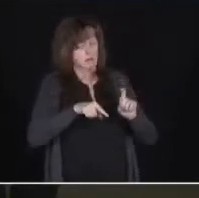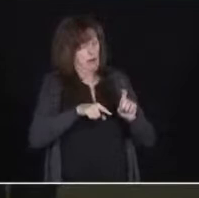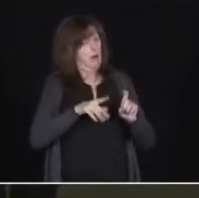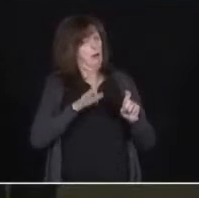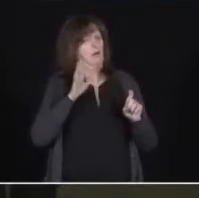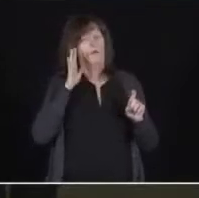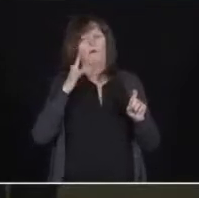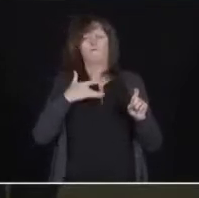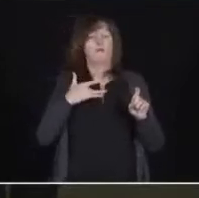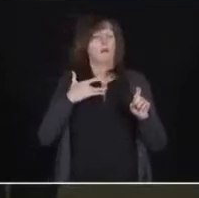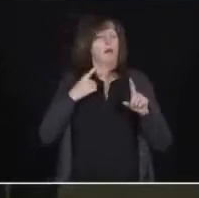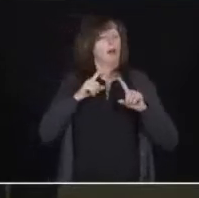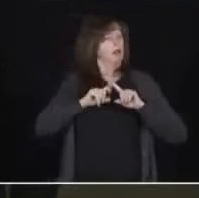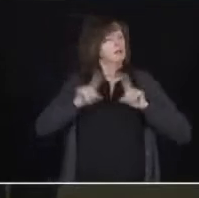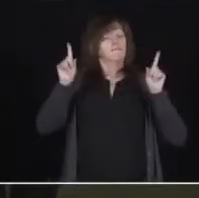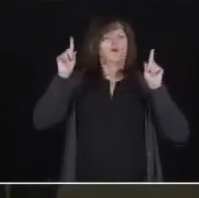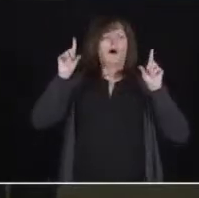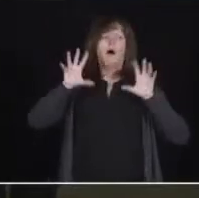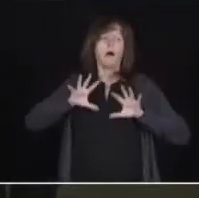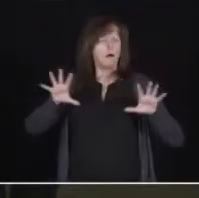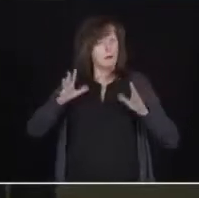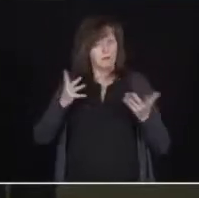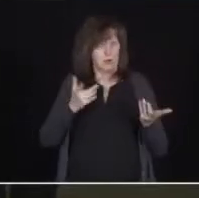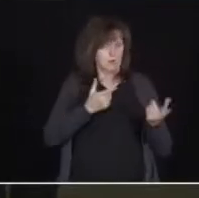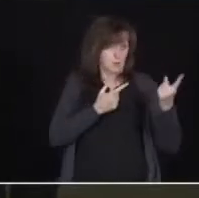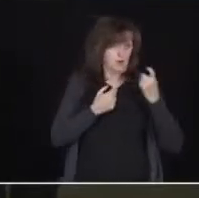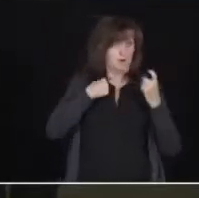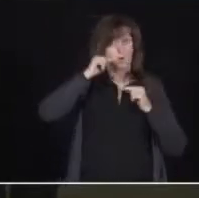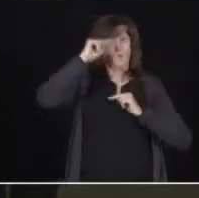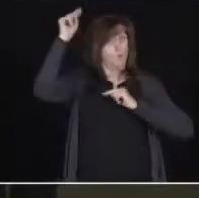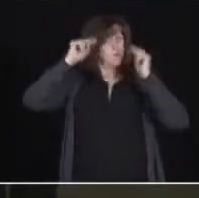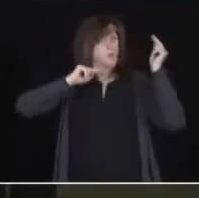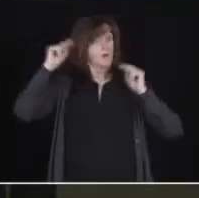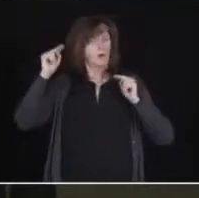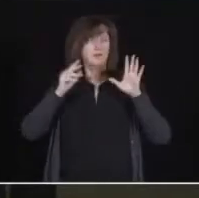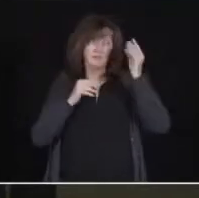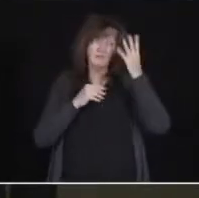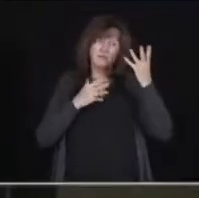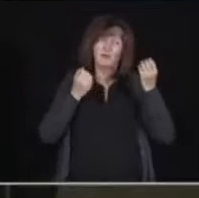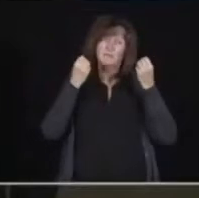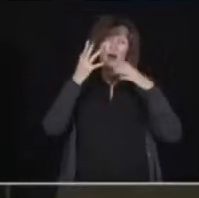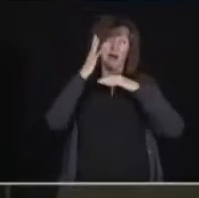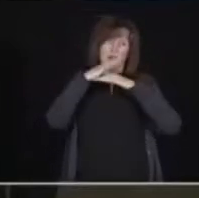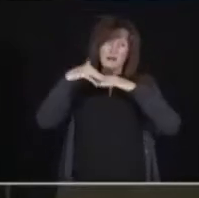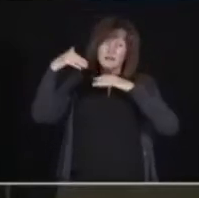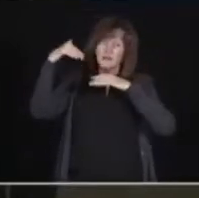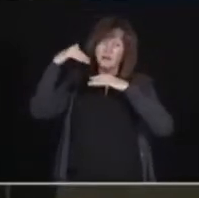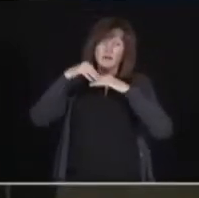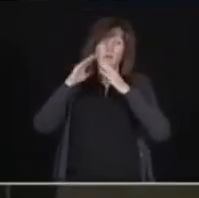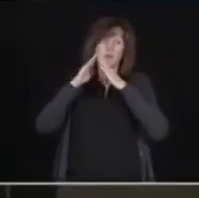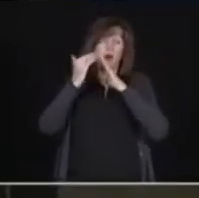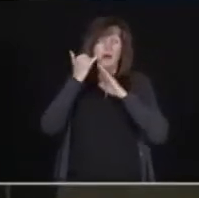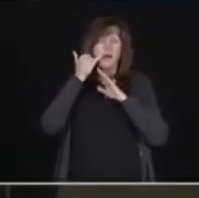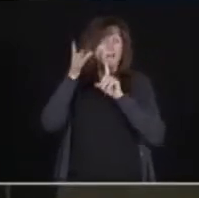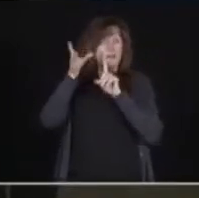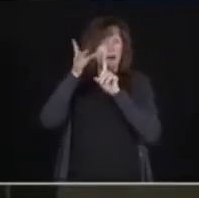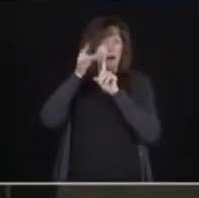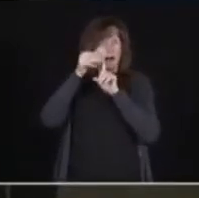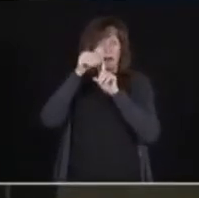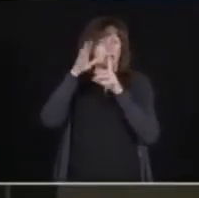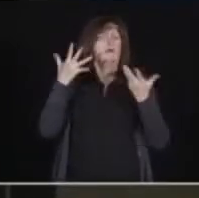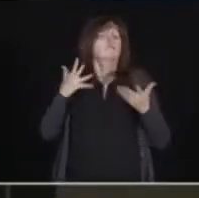going up north, there's a lot of First Nations communities. If COVID starts spreading, they're